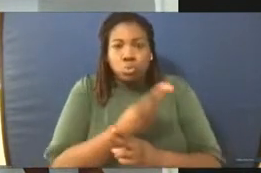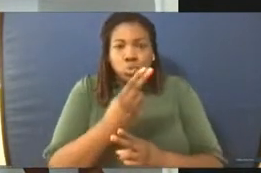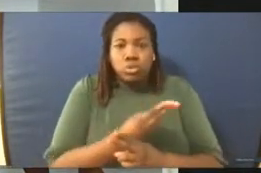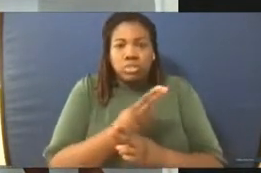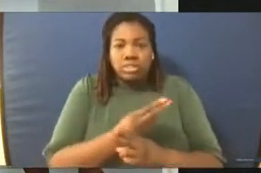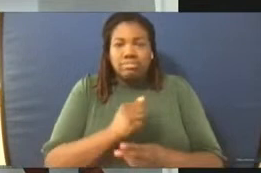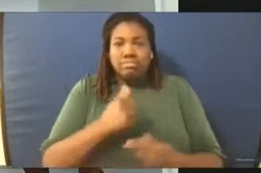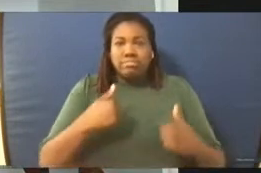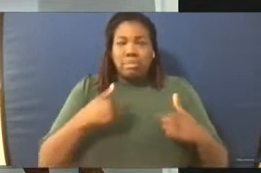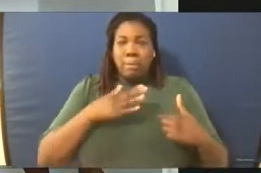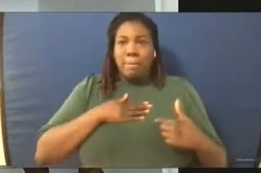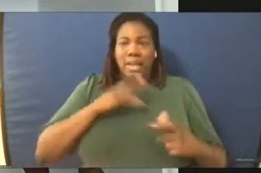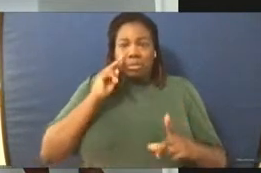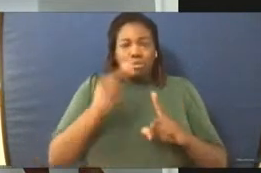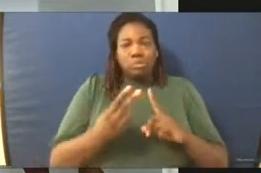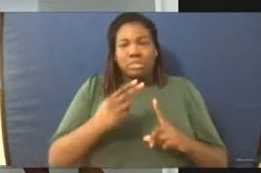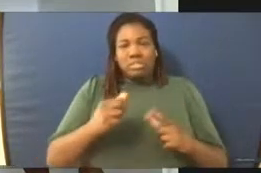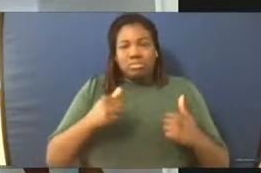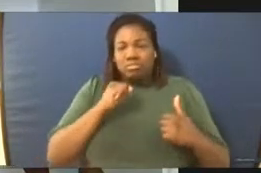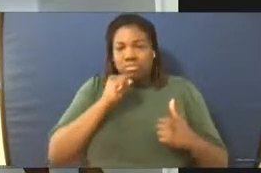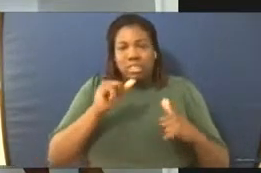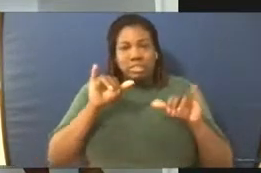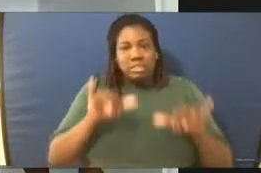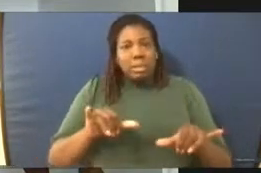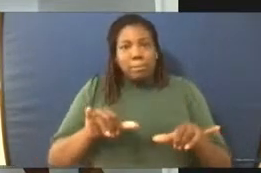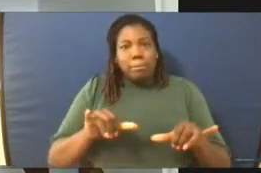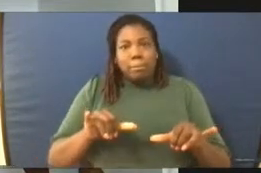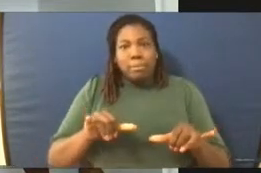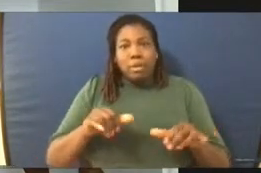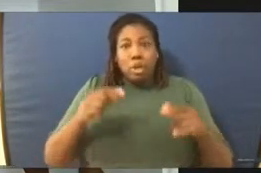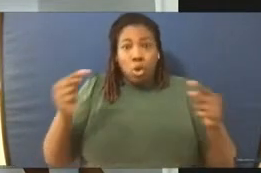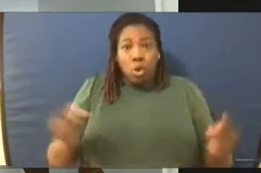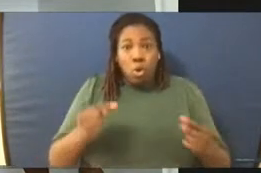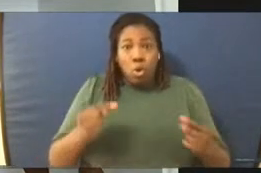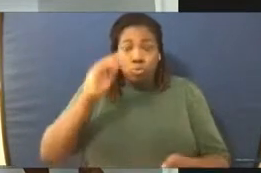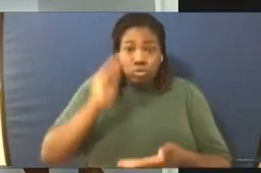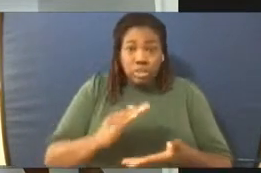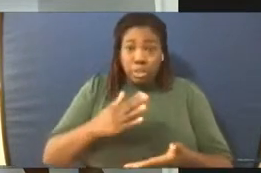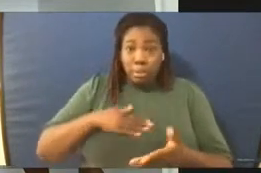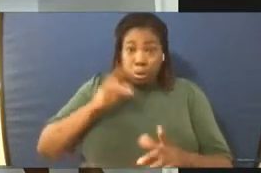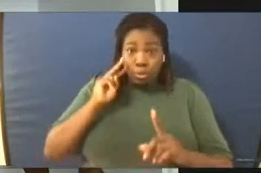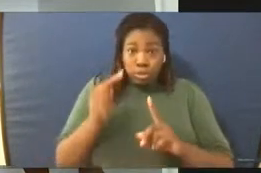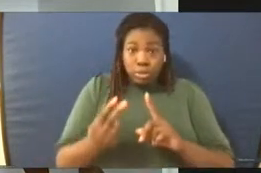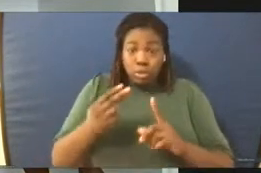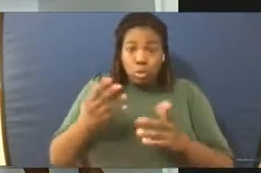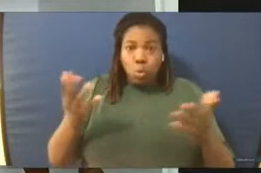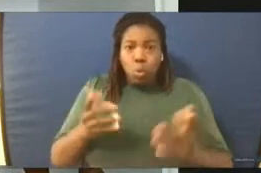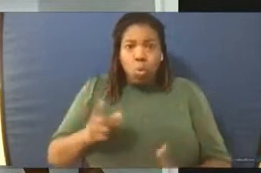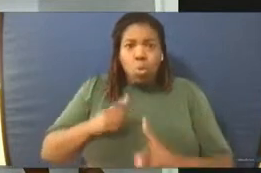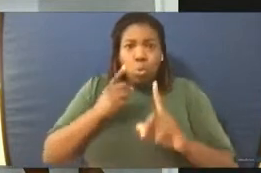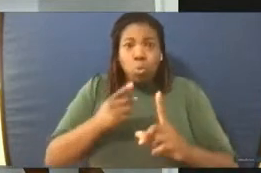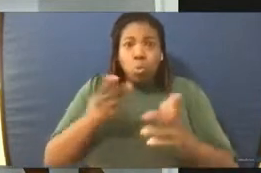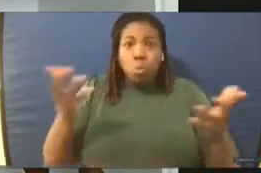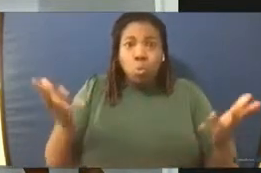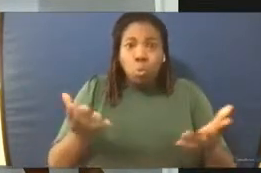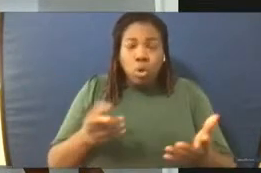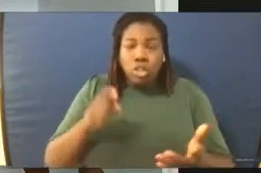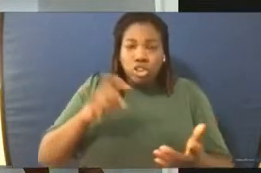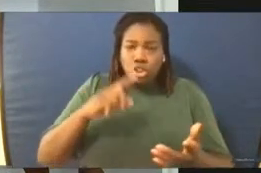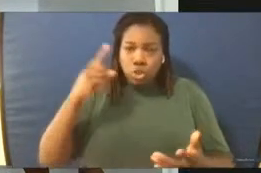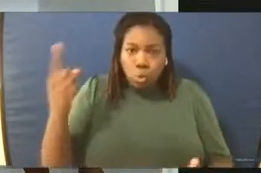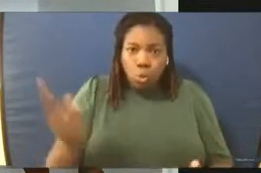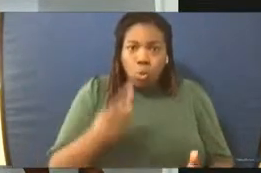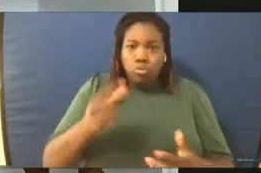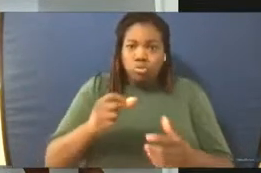look at harm reduction. Harm reduction, in my view, is still about, the ultimate goal should always be about